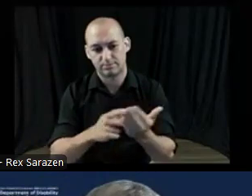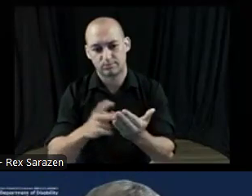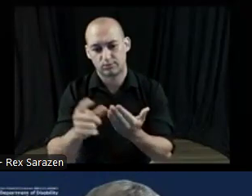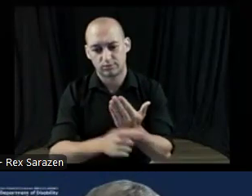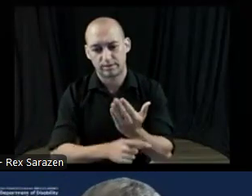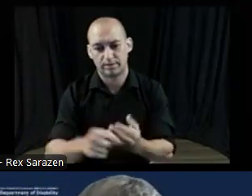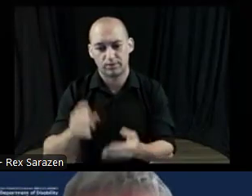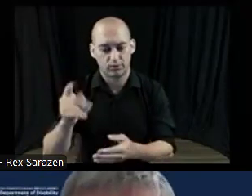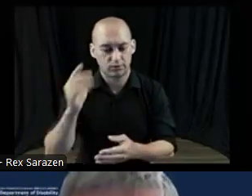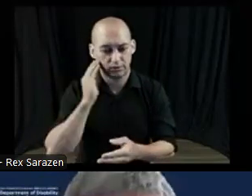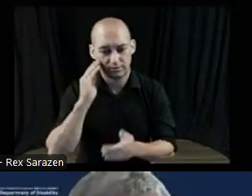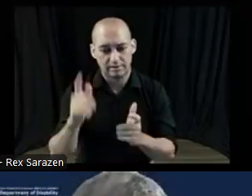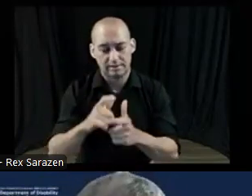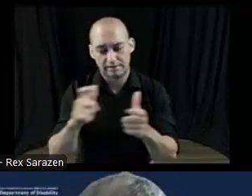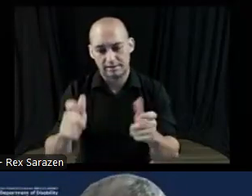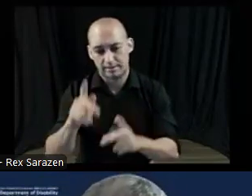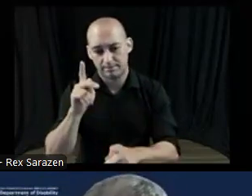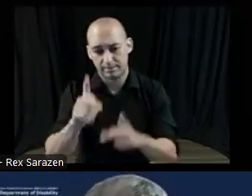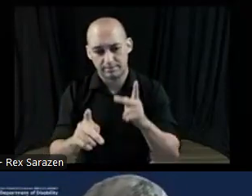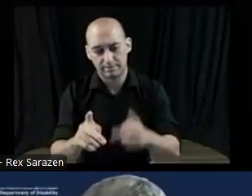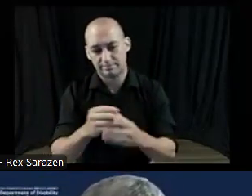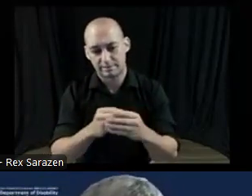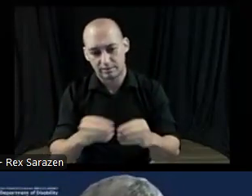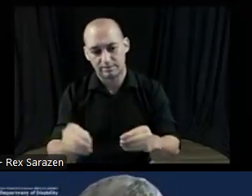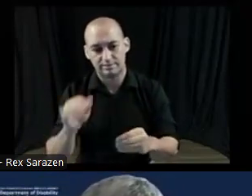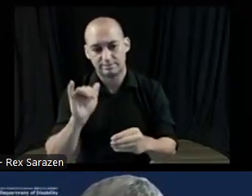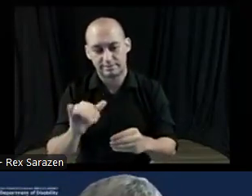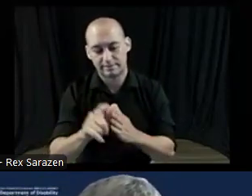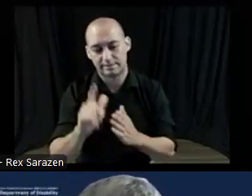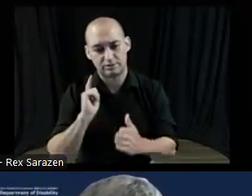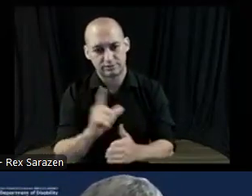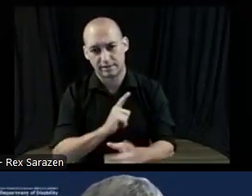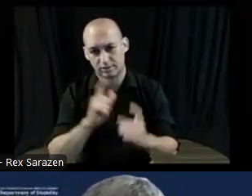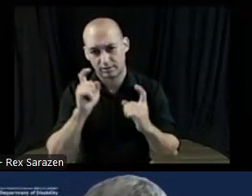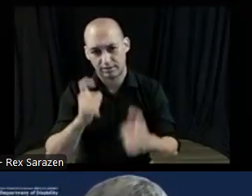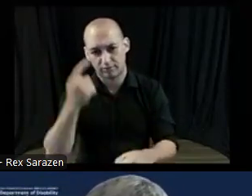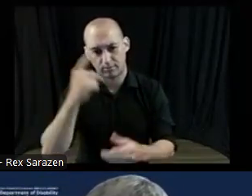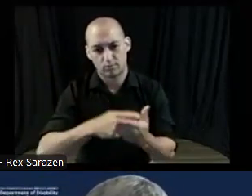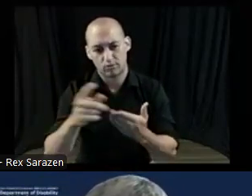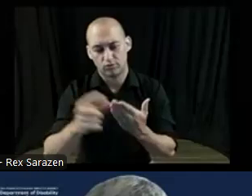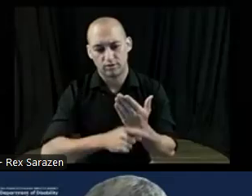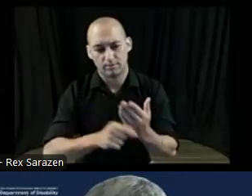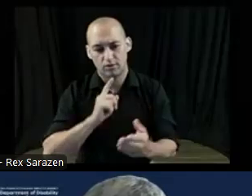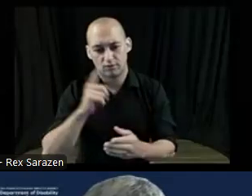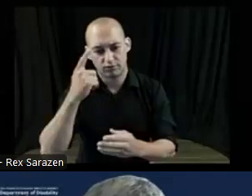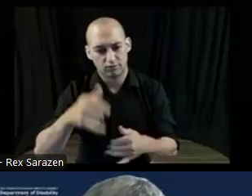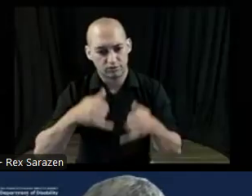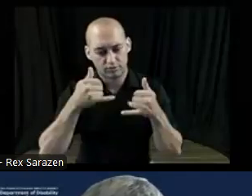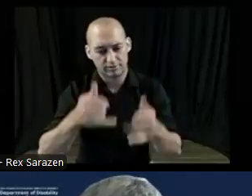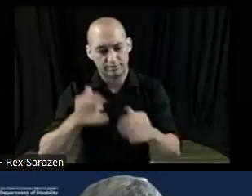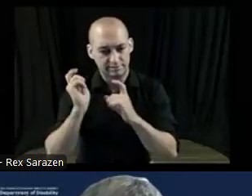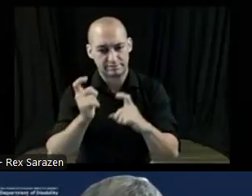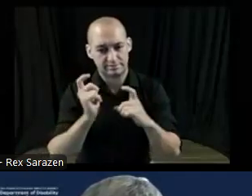a significant portion of the dollars that the legislature gave for this program are for grants to give out to the